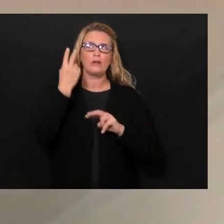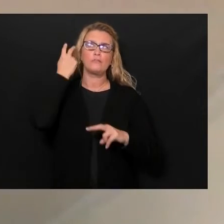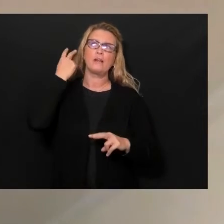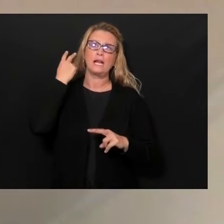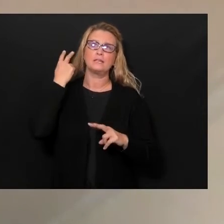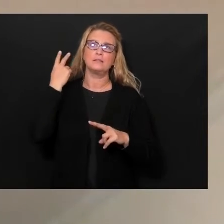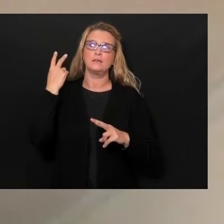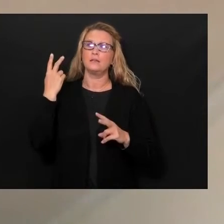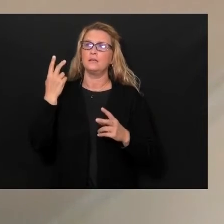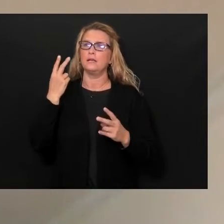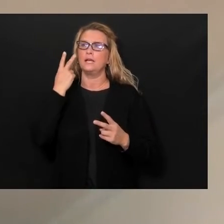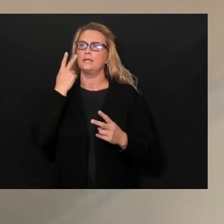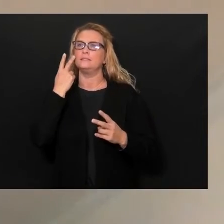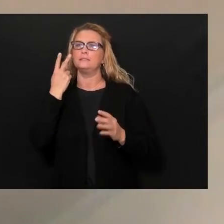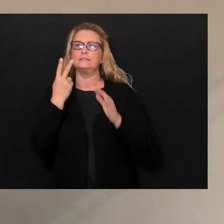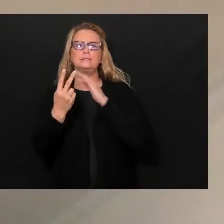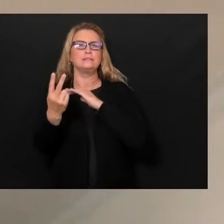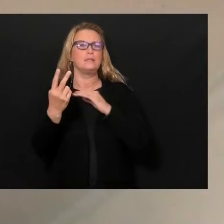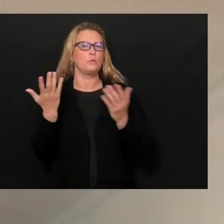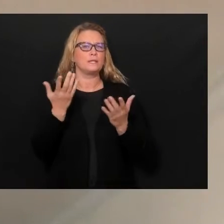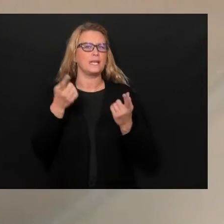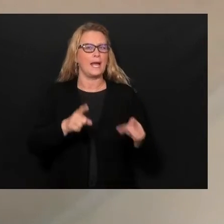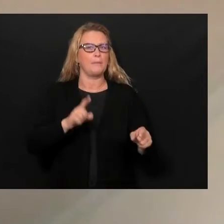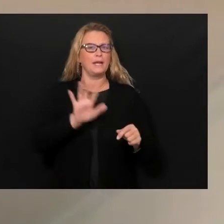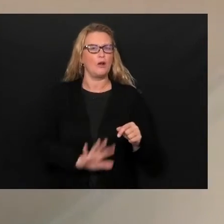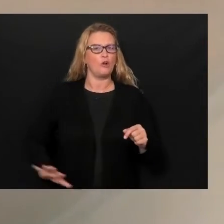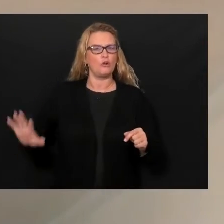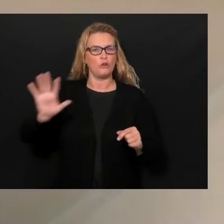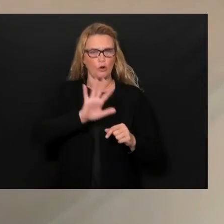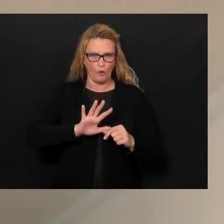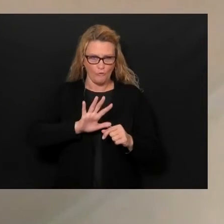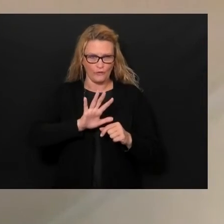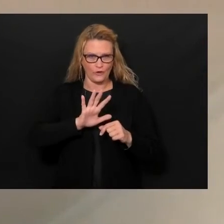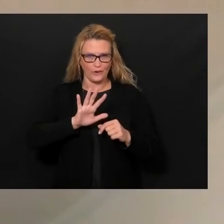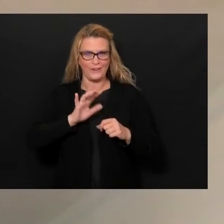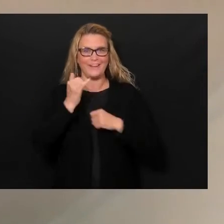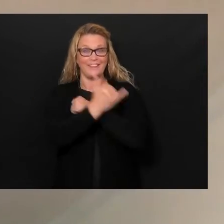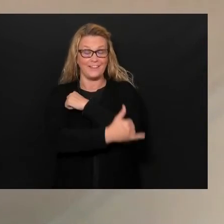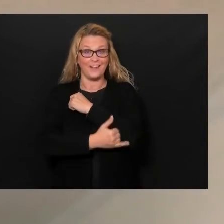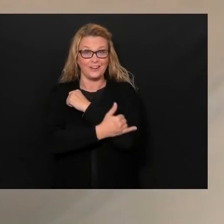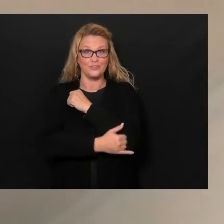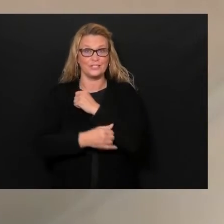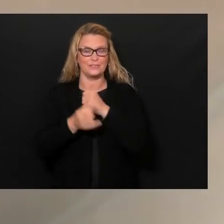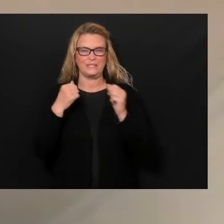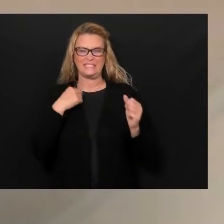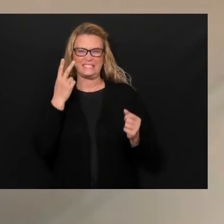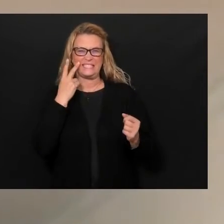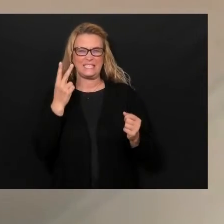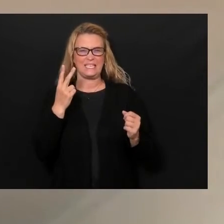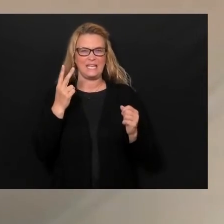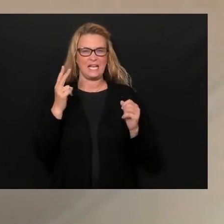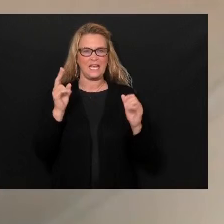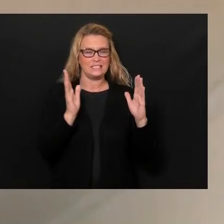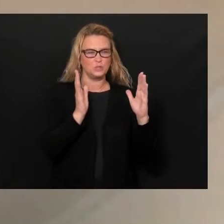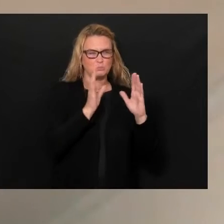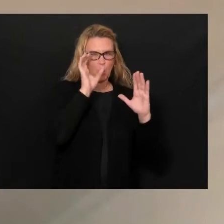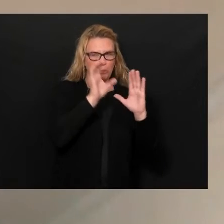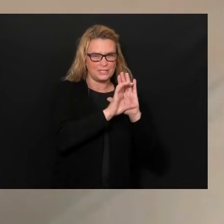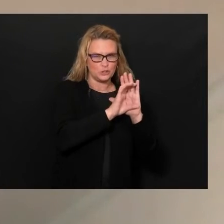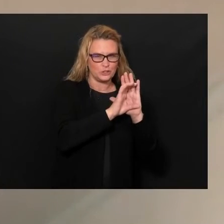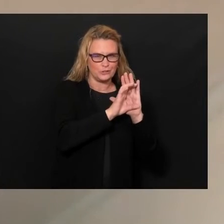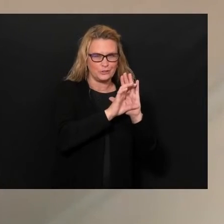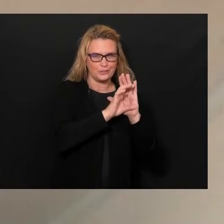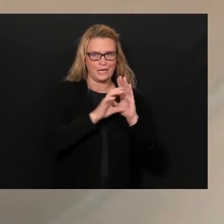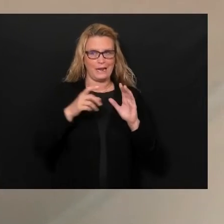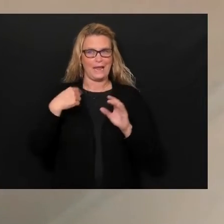on in the rest of the country, but are a microcosm of that. We're a small picture of that bigger picture. And